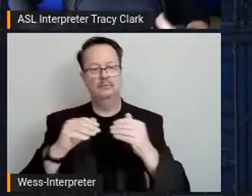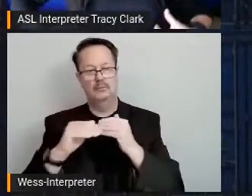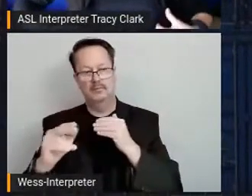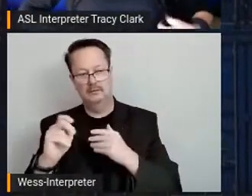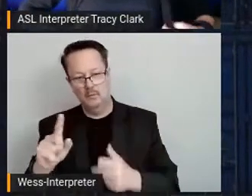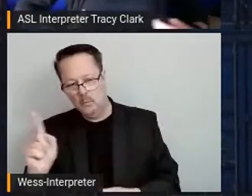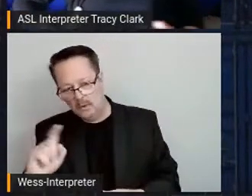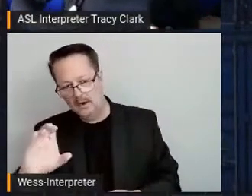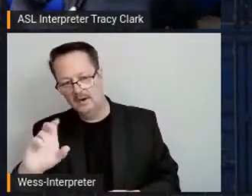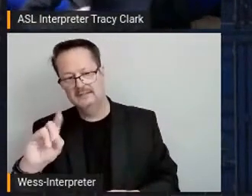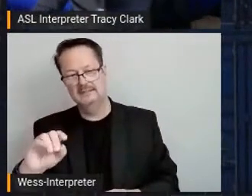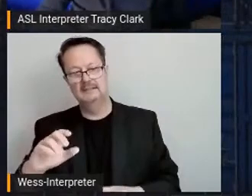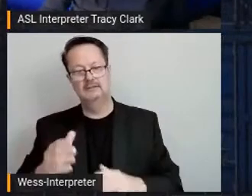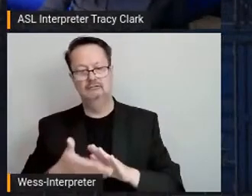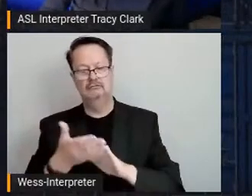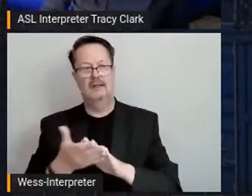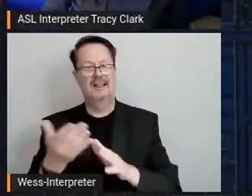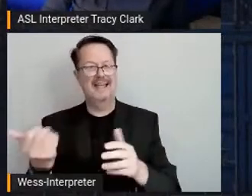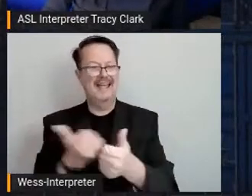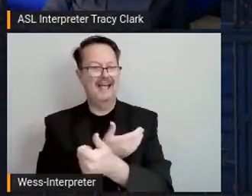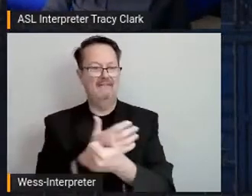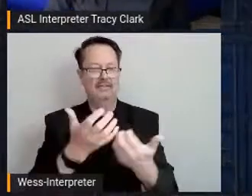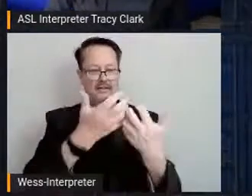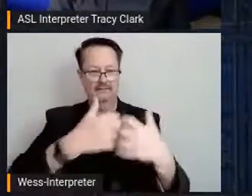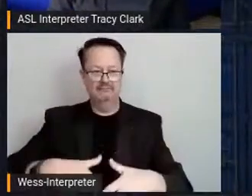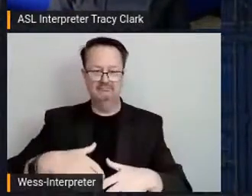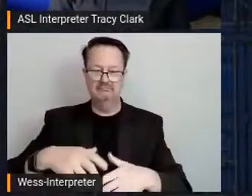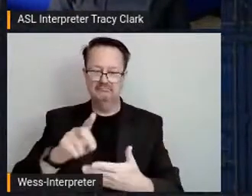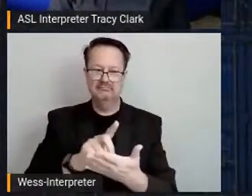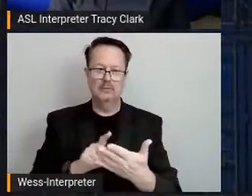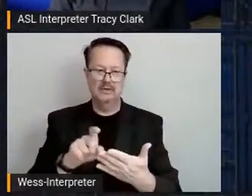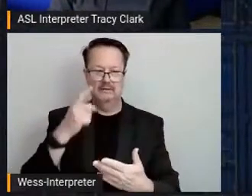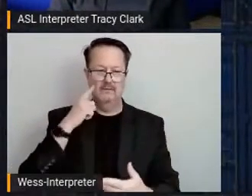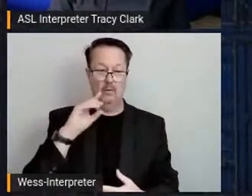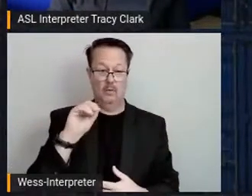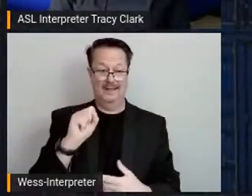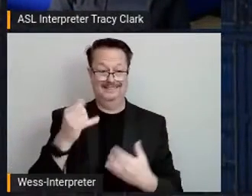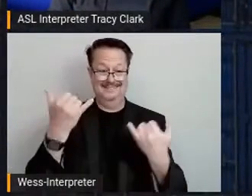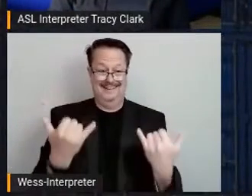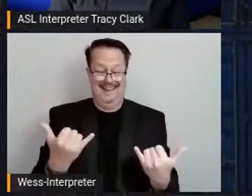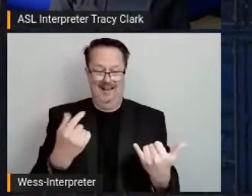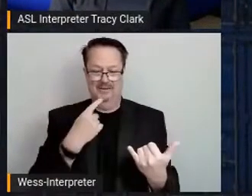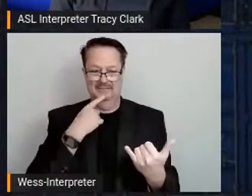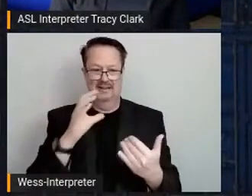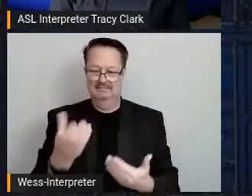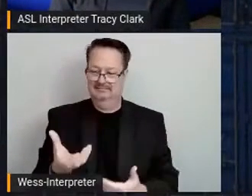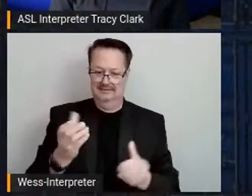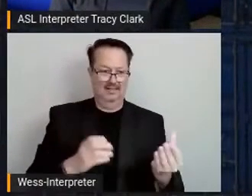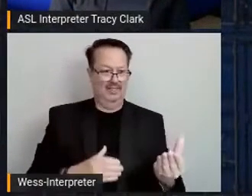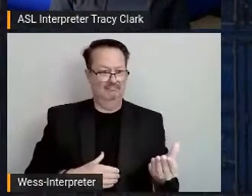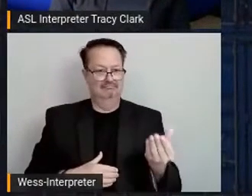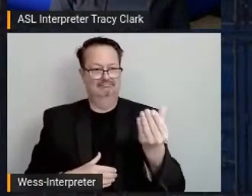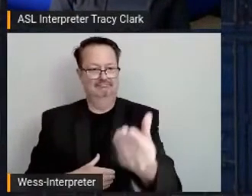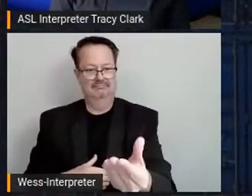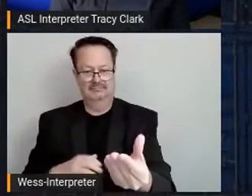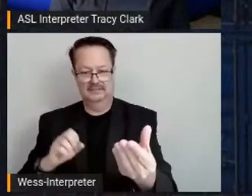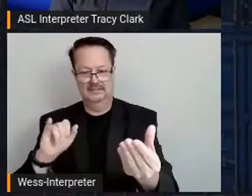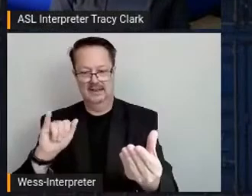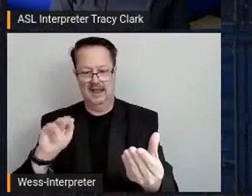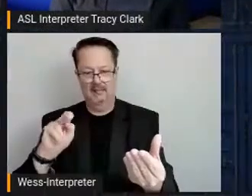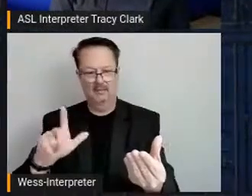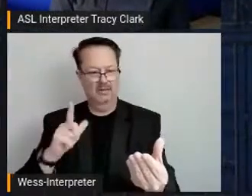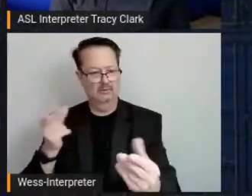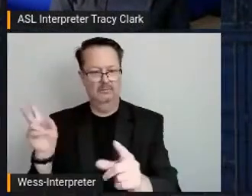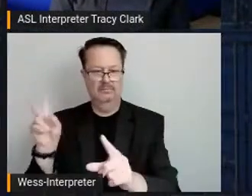is running, everything configuration we need for what OS. And then now we just say, okay, take that YAML and apply it, right? So like this